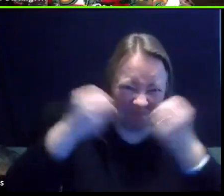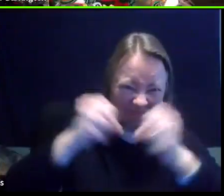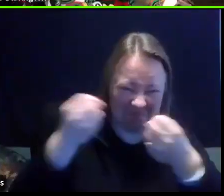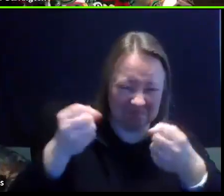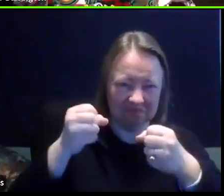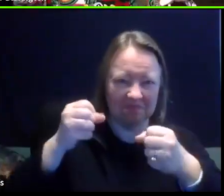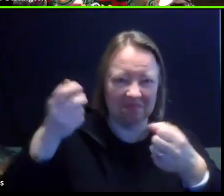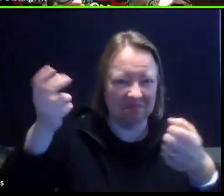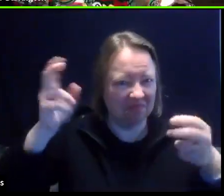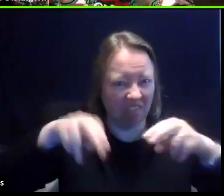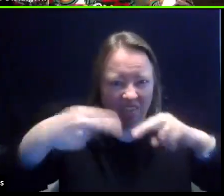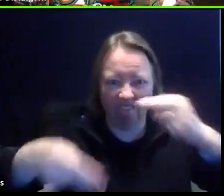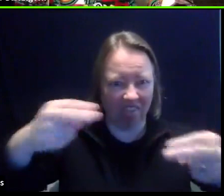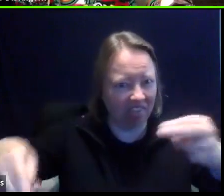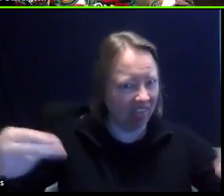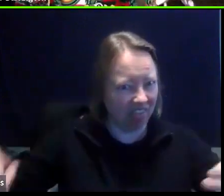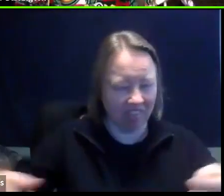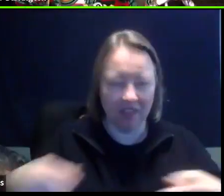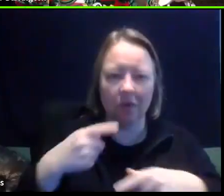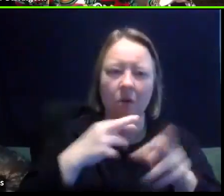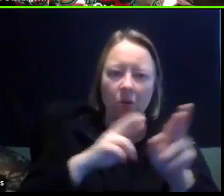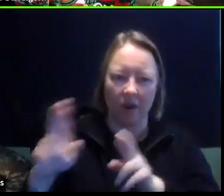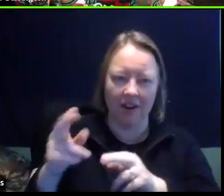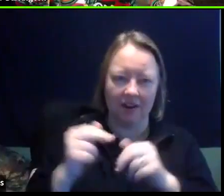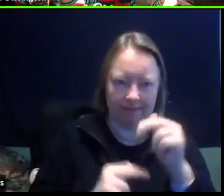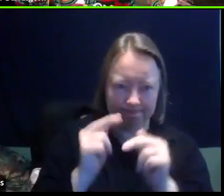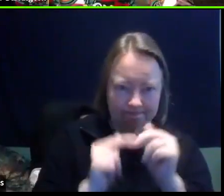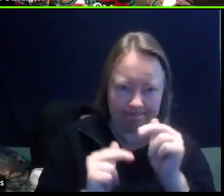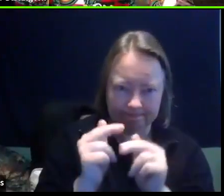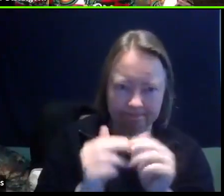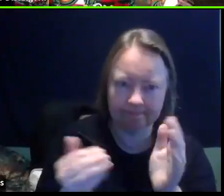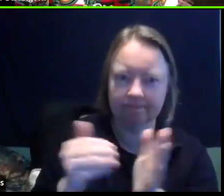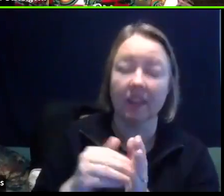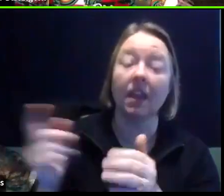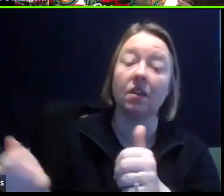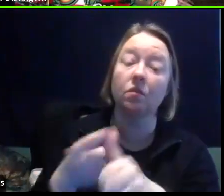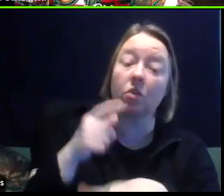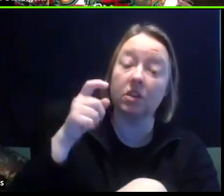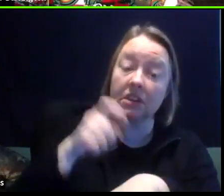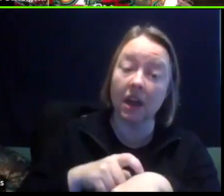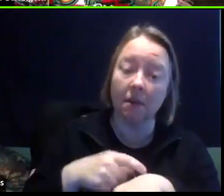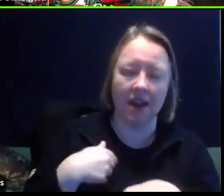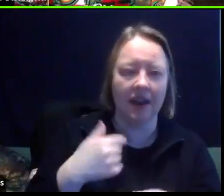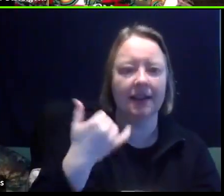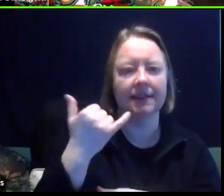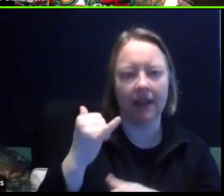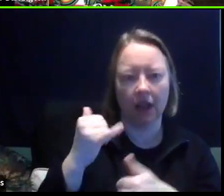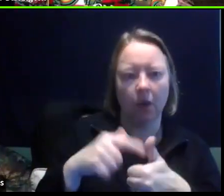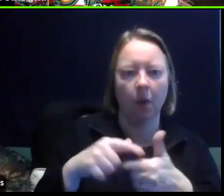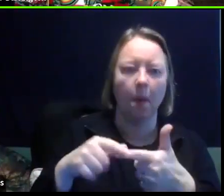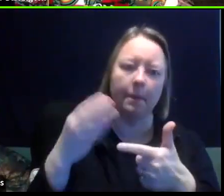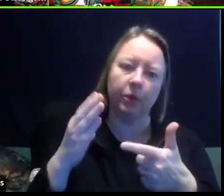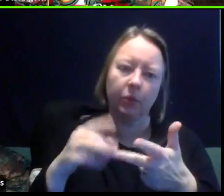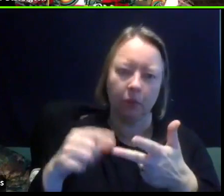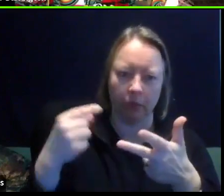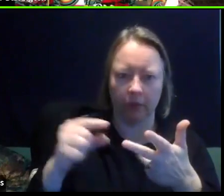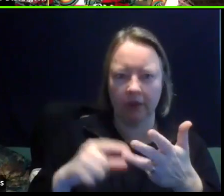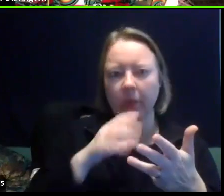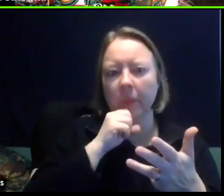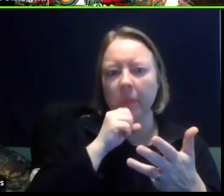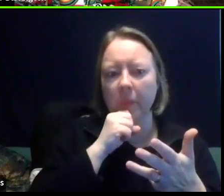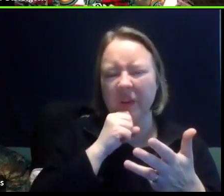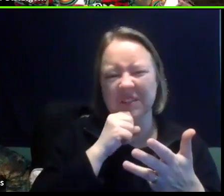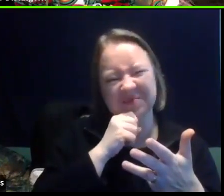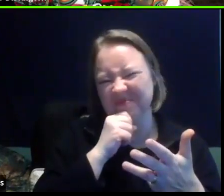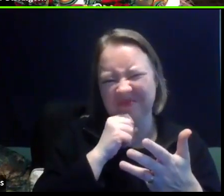we're getting ready to put these pieces back together. And maybe the first time we did it, we had yellow, blue, green, and a little bit of orange and it didn't quite